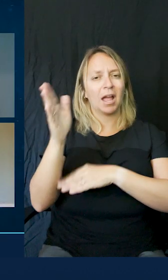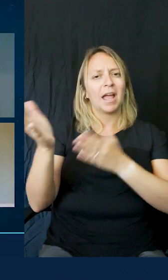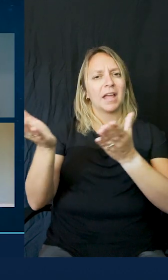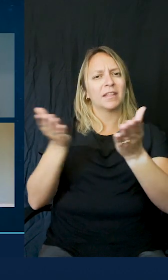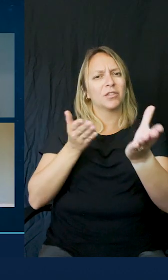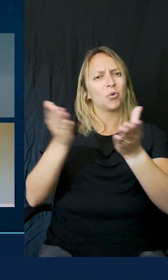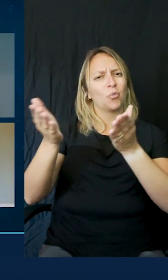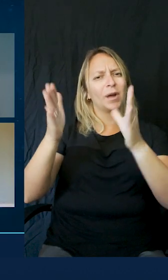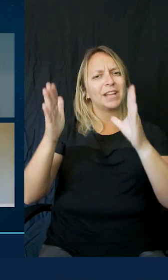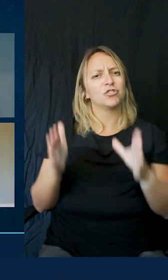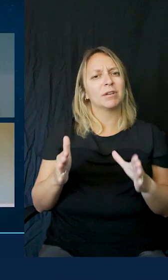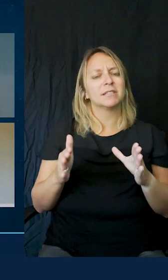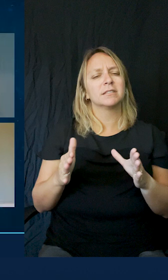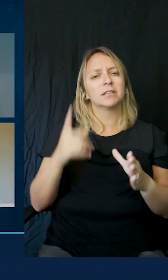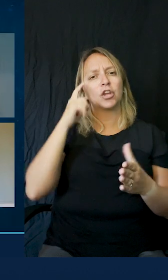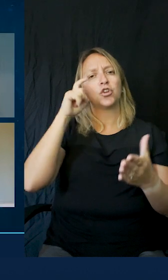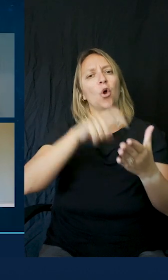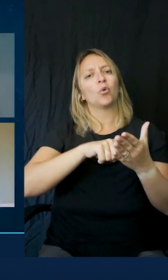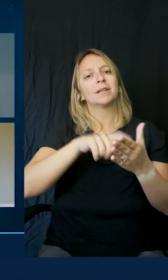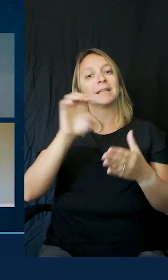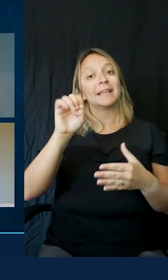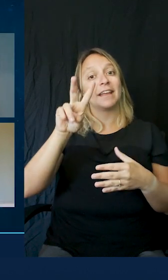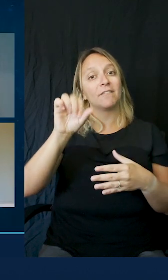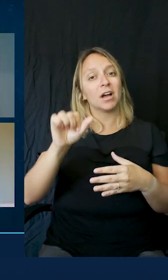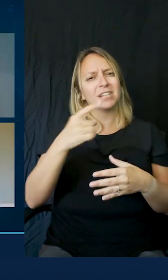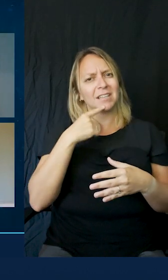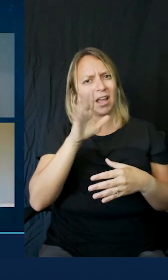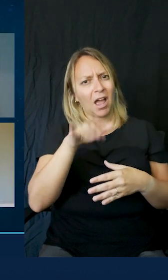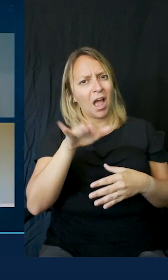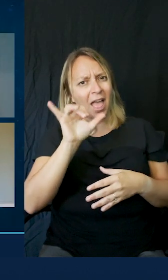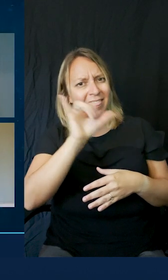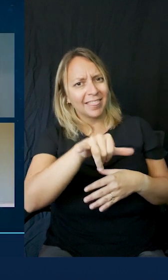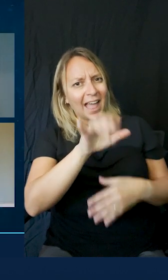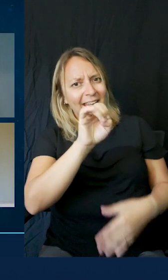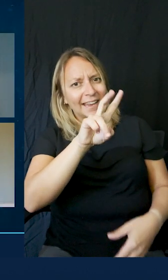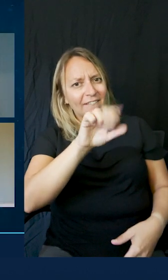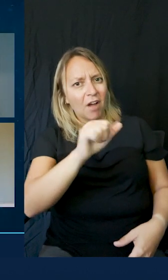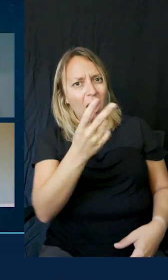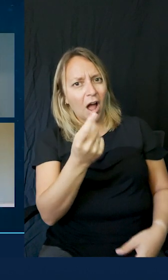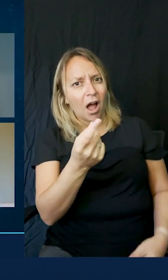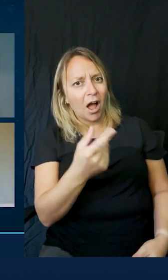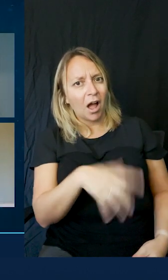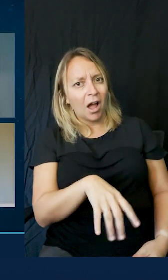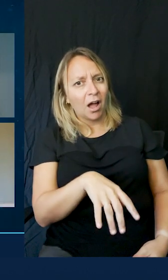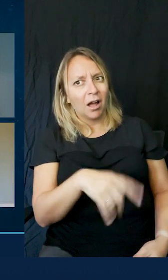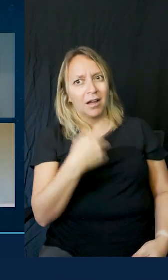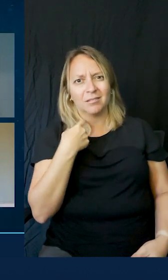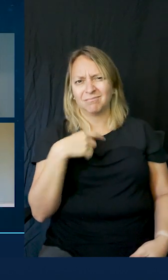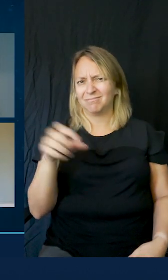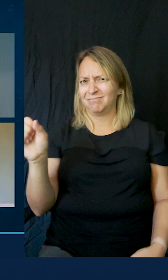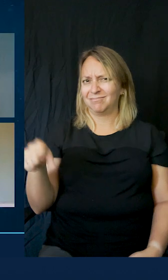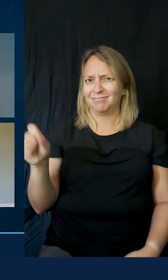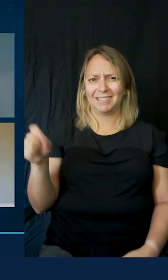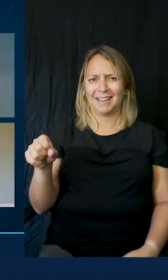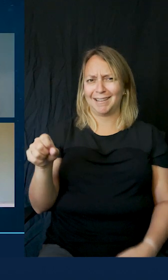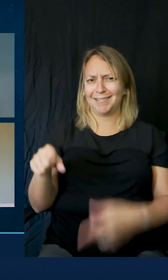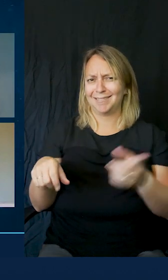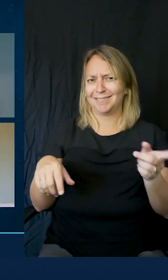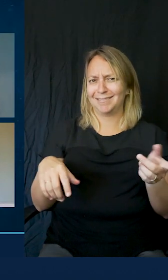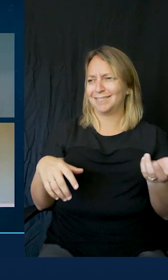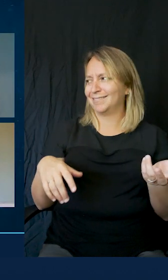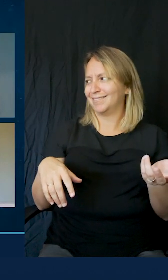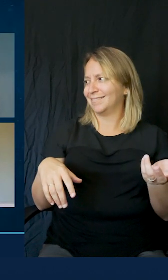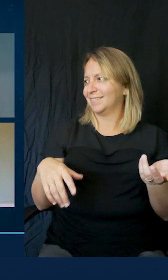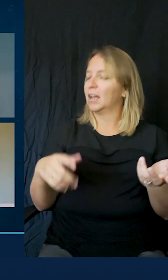waitress noticed Eba, and she said, "Is that Eba?" And I was like, "Yeah, it is." And she's